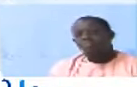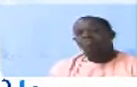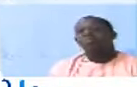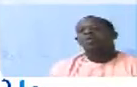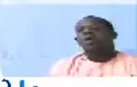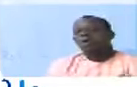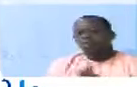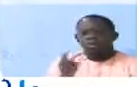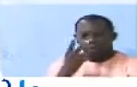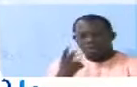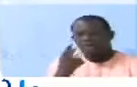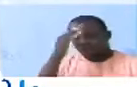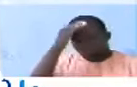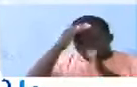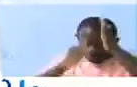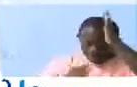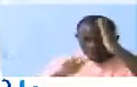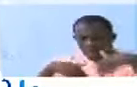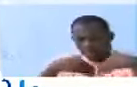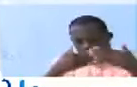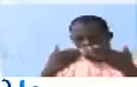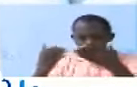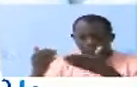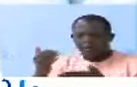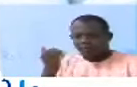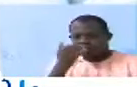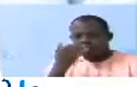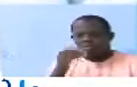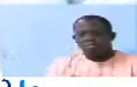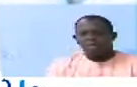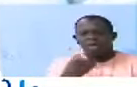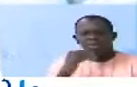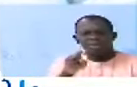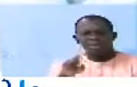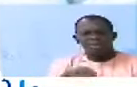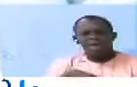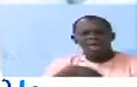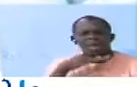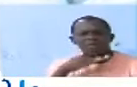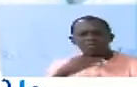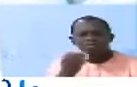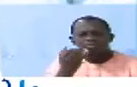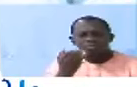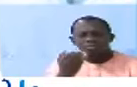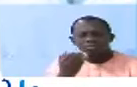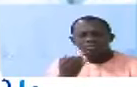The soldiers were bringing our food. Was it sufficient?